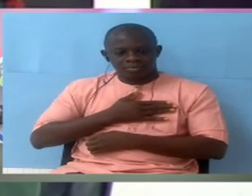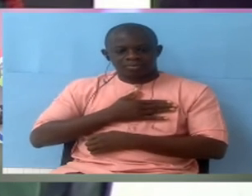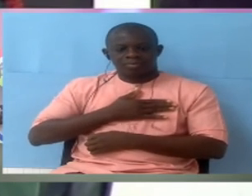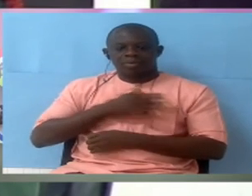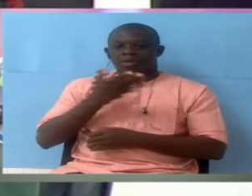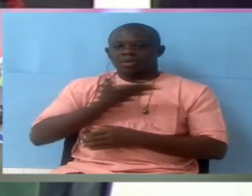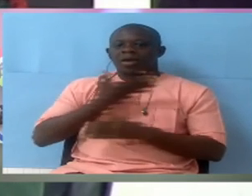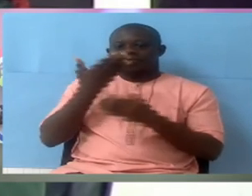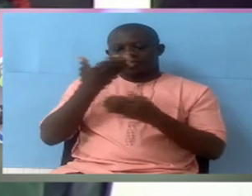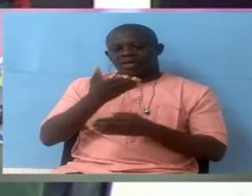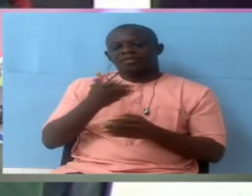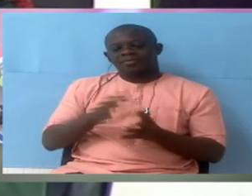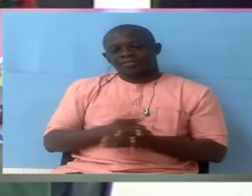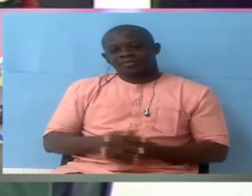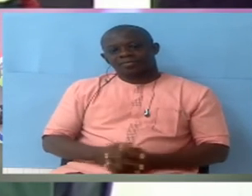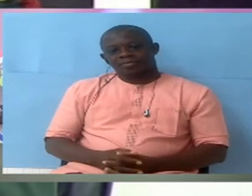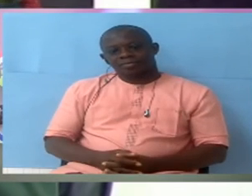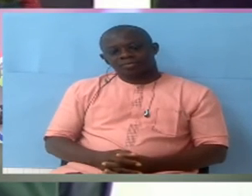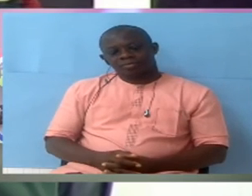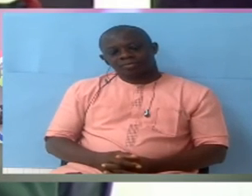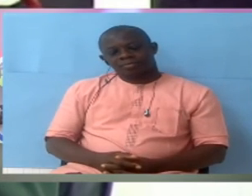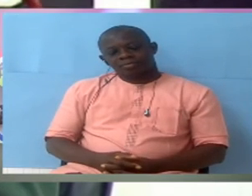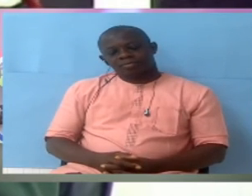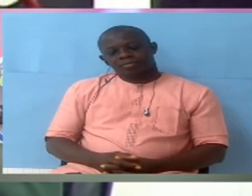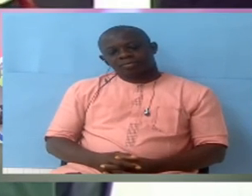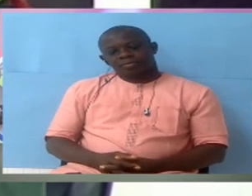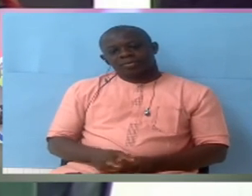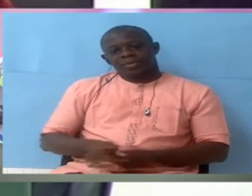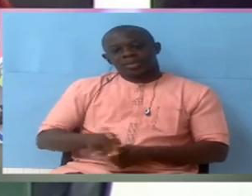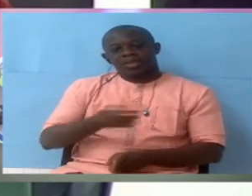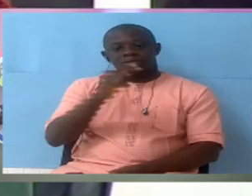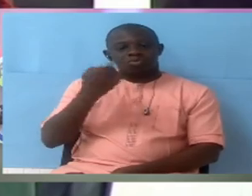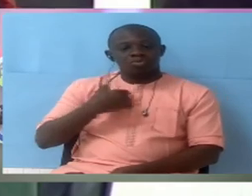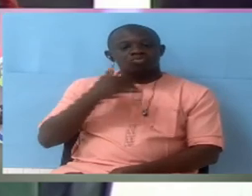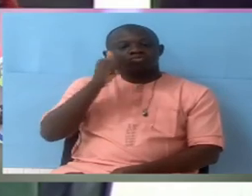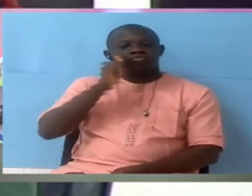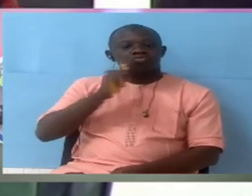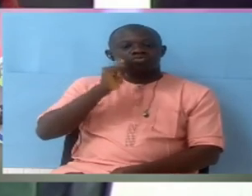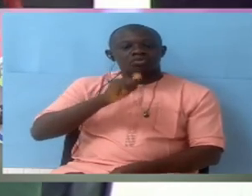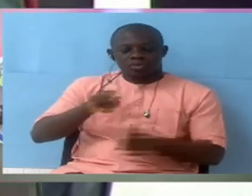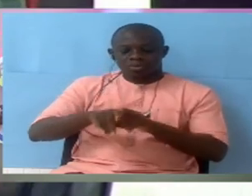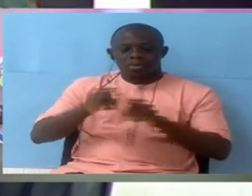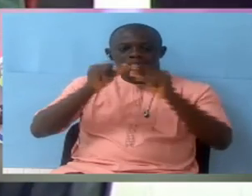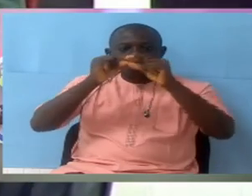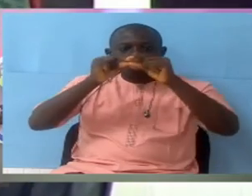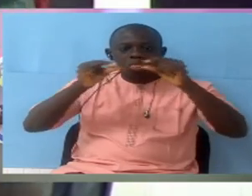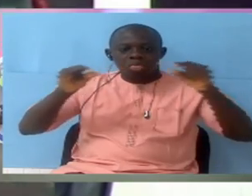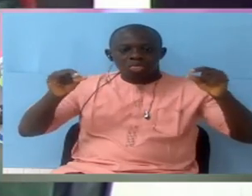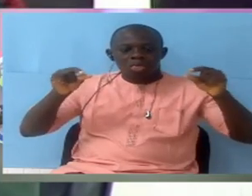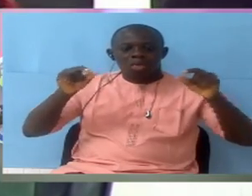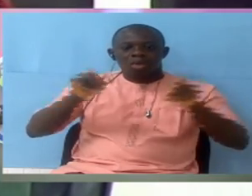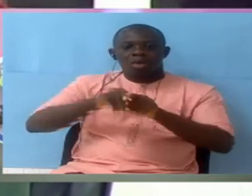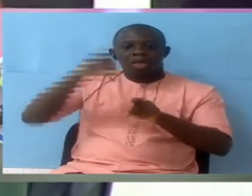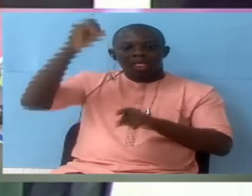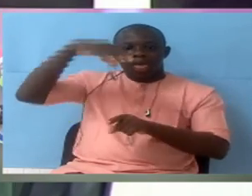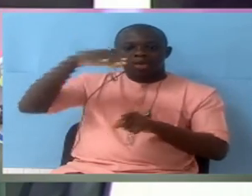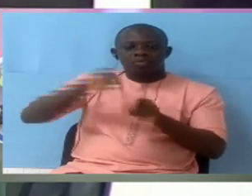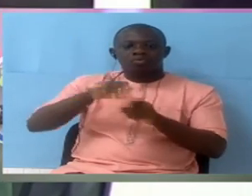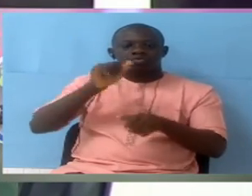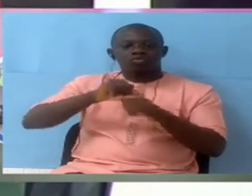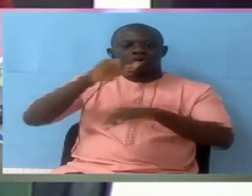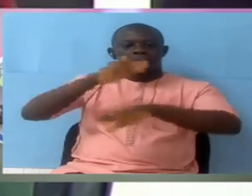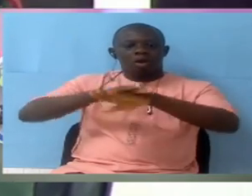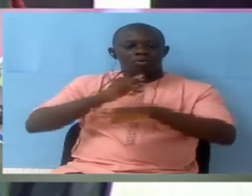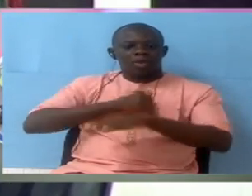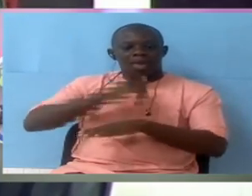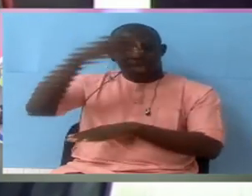noki. They used the electric wire. Ñu jël boomi courant bi. Put it on my head. Def ko ci suma bopa